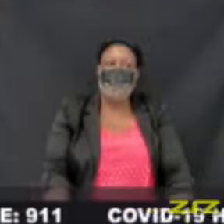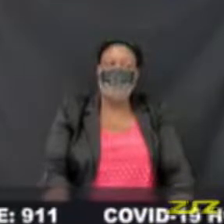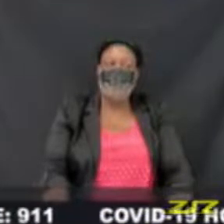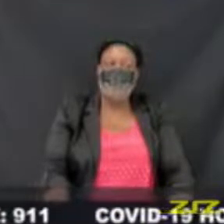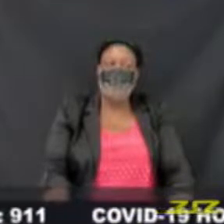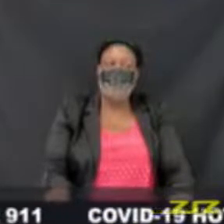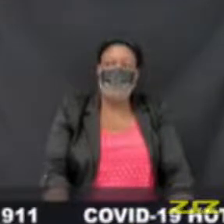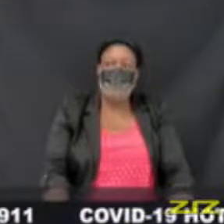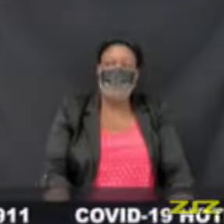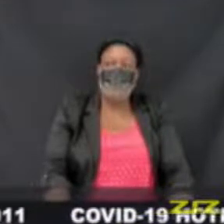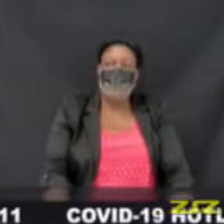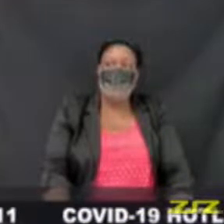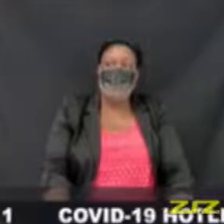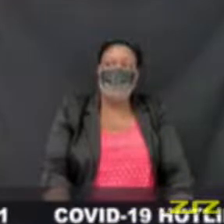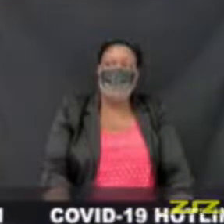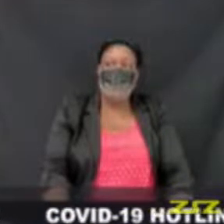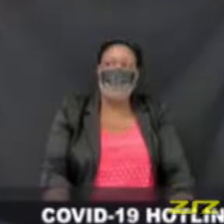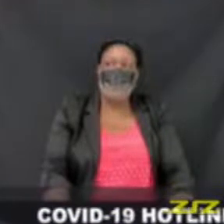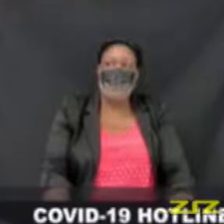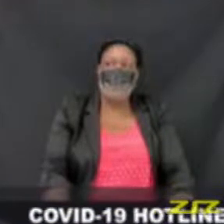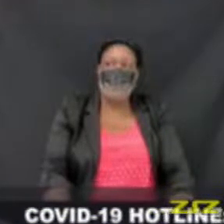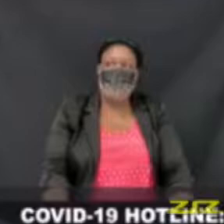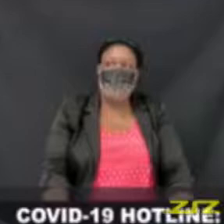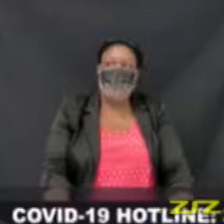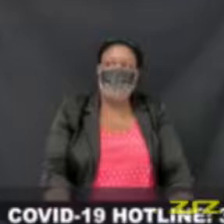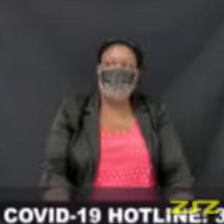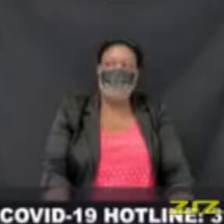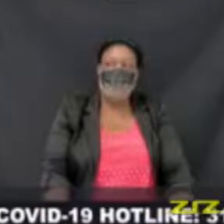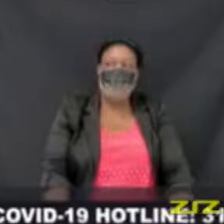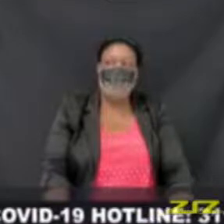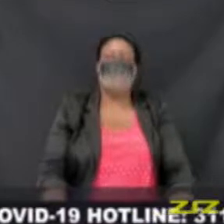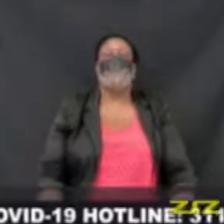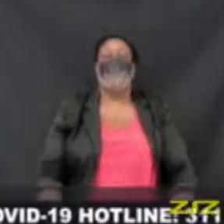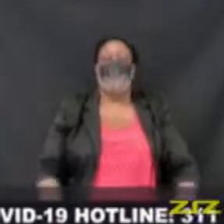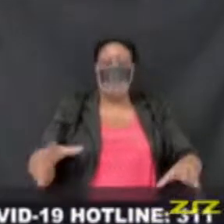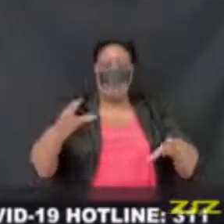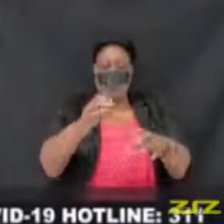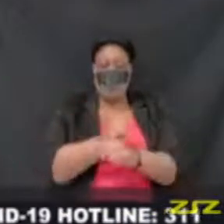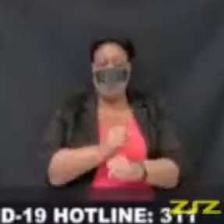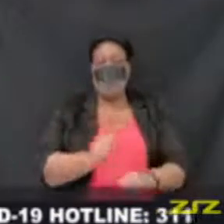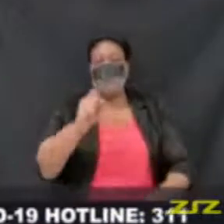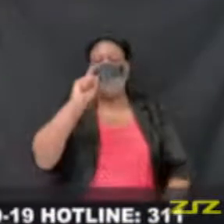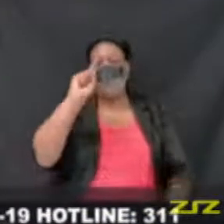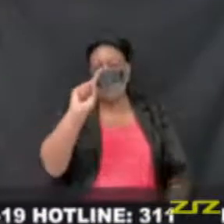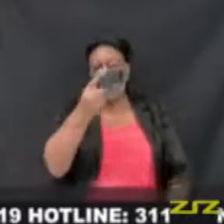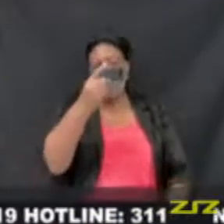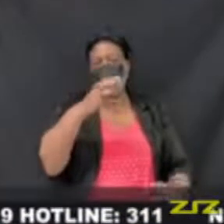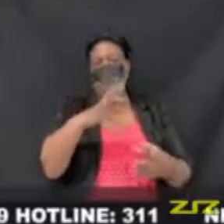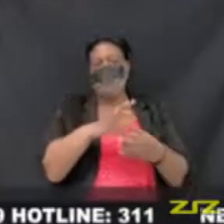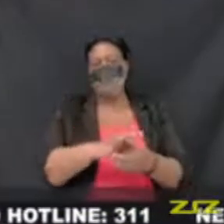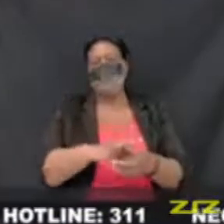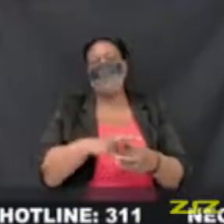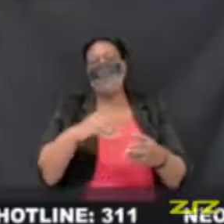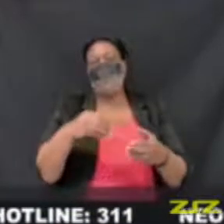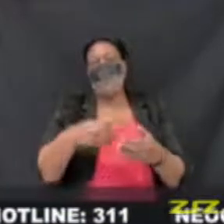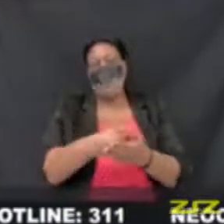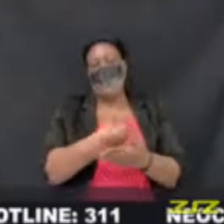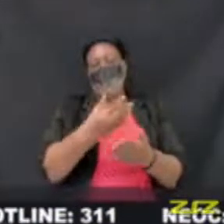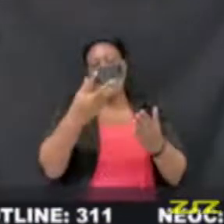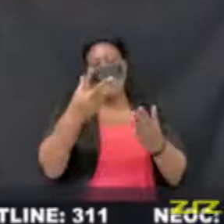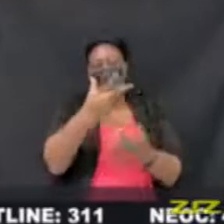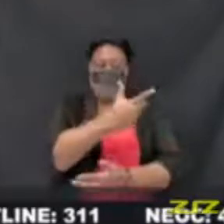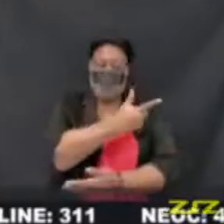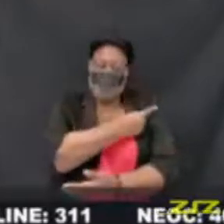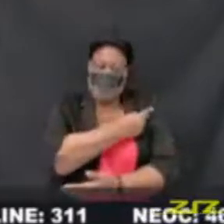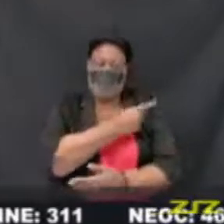All right, so yes, we've received the first of 3 batches of Pfizer-BioNTech vaccines from